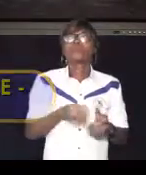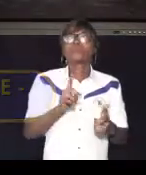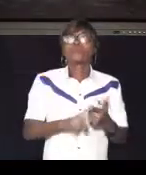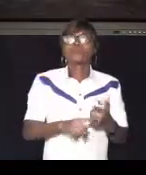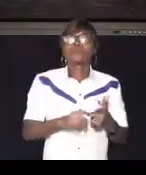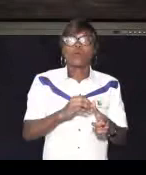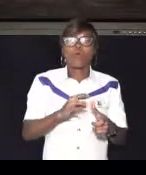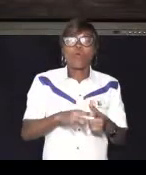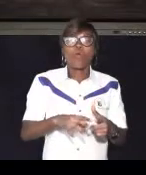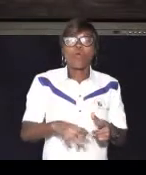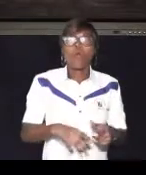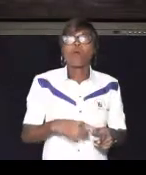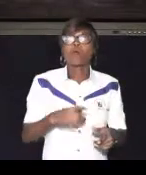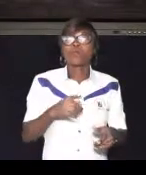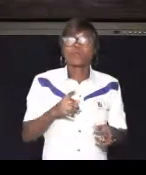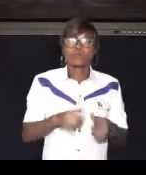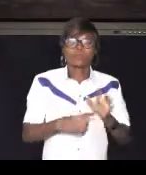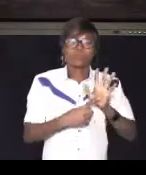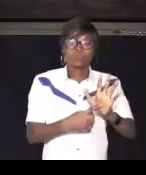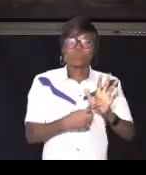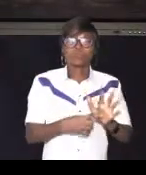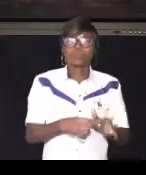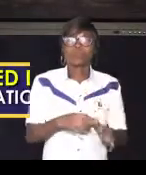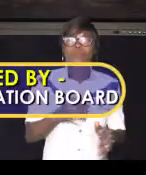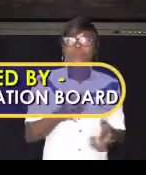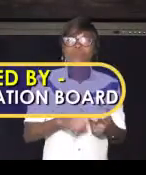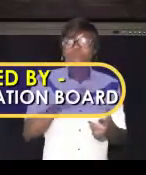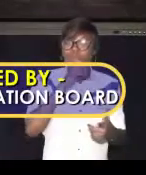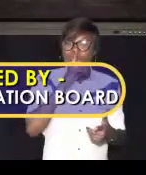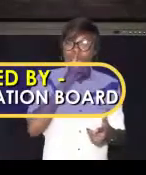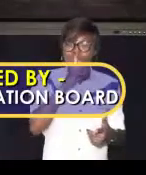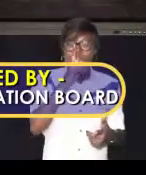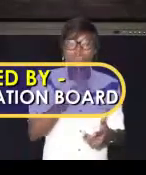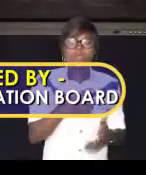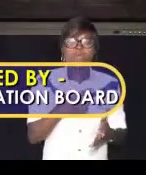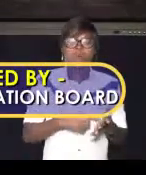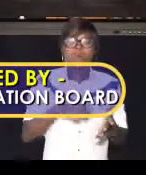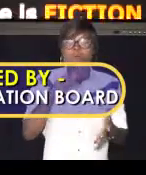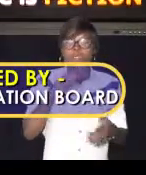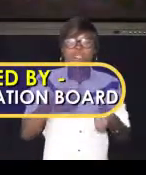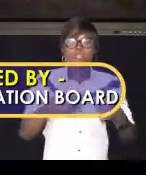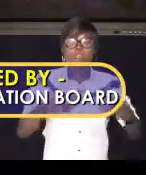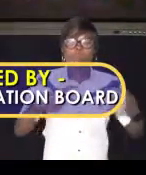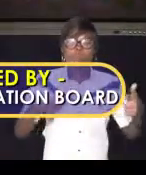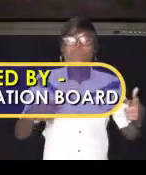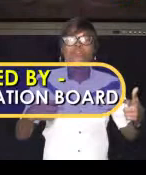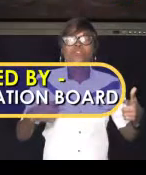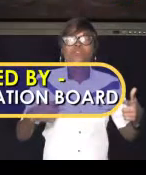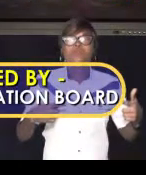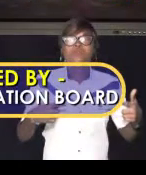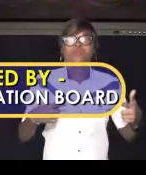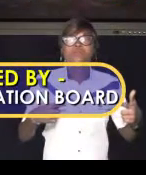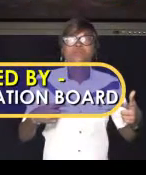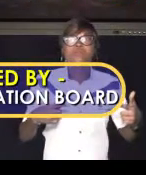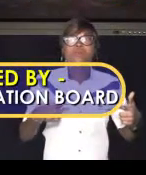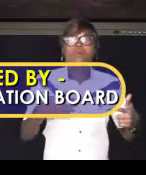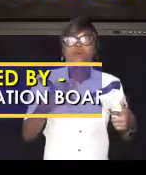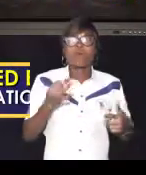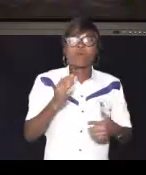A thing that is known or proved to be true. What is the antonym or the